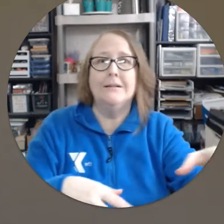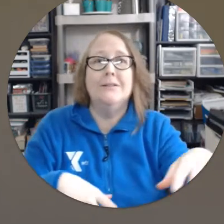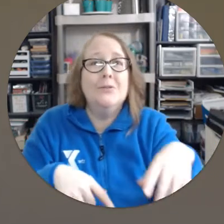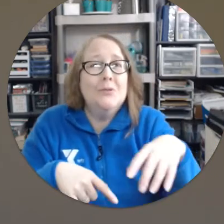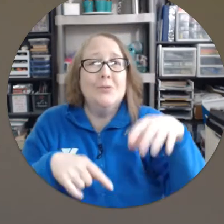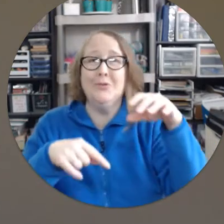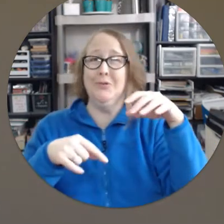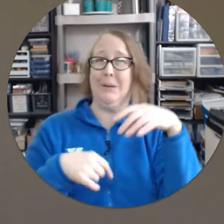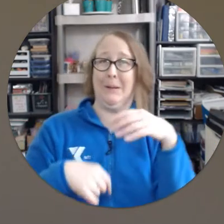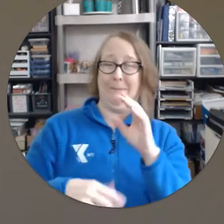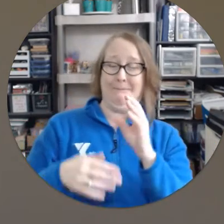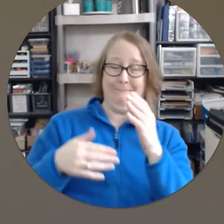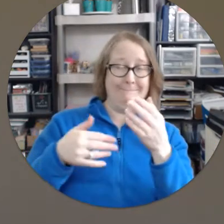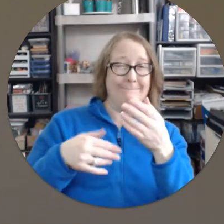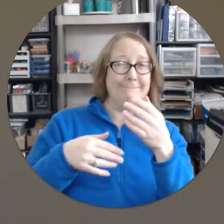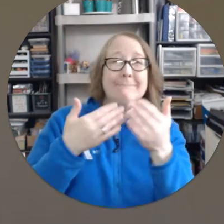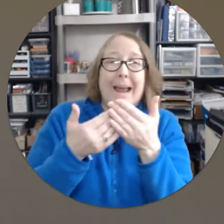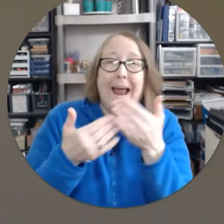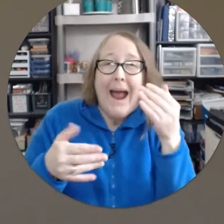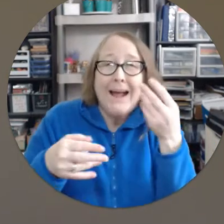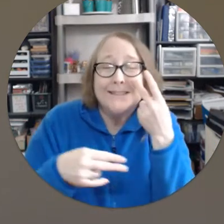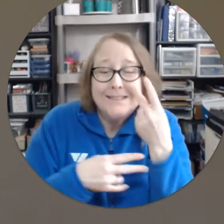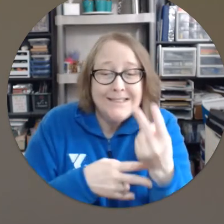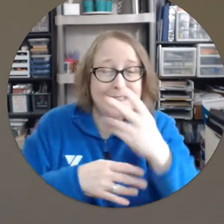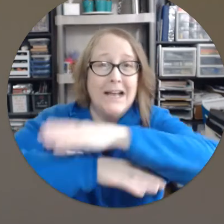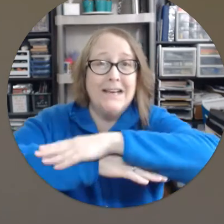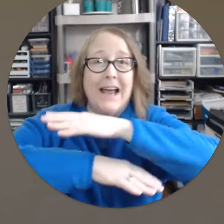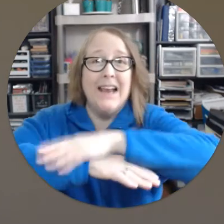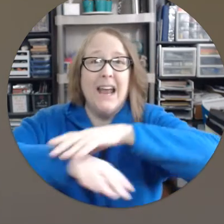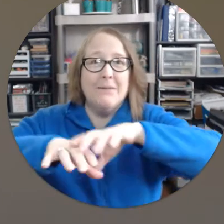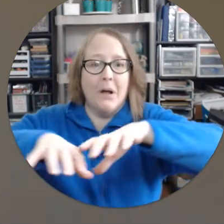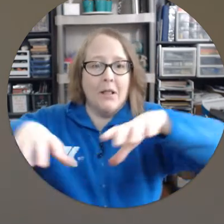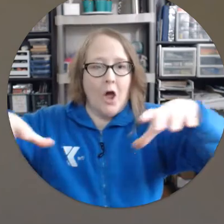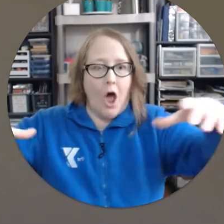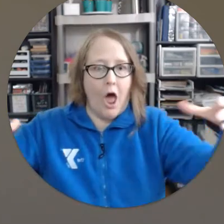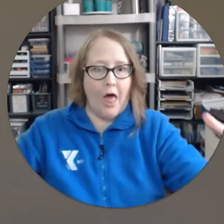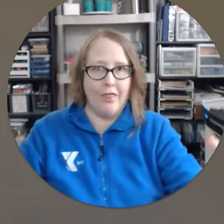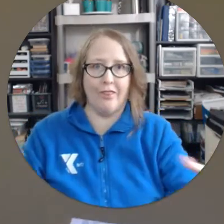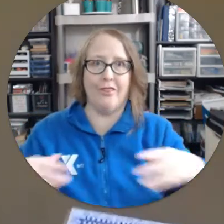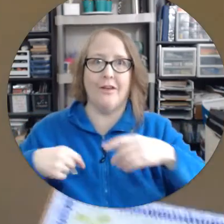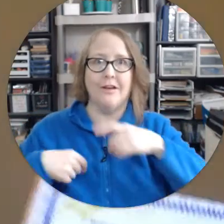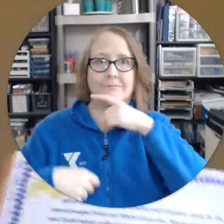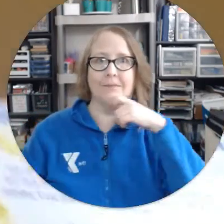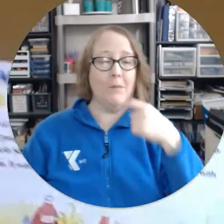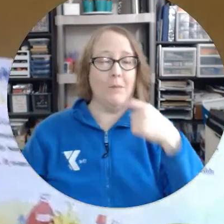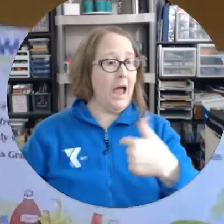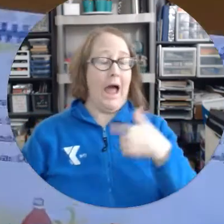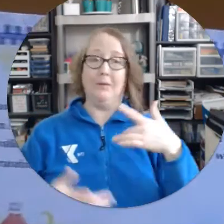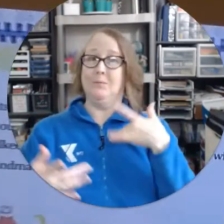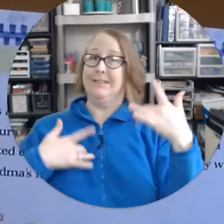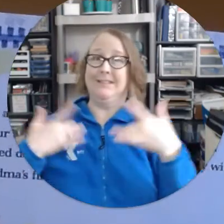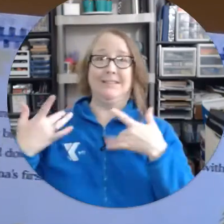tablecloth. But I was too excited to eat anything.